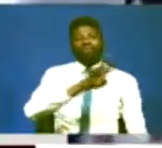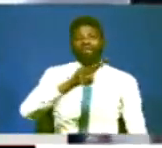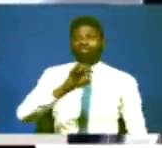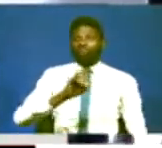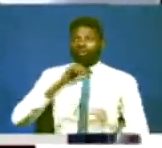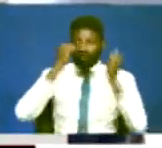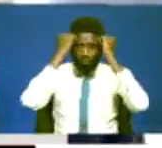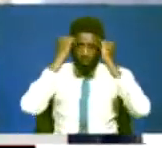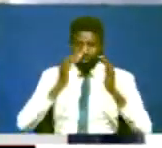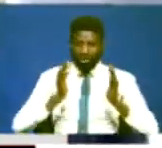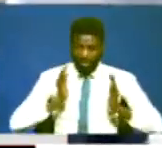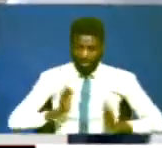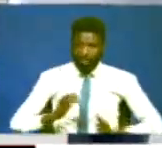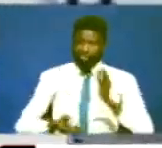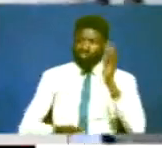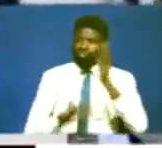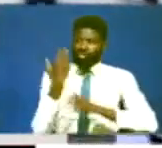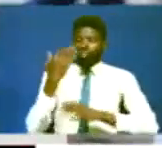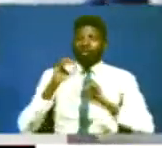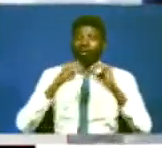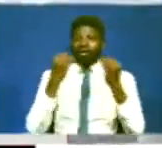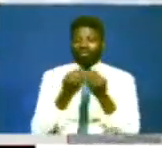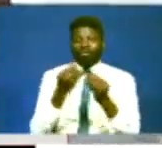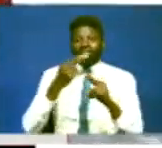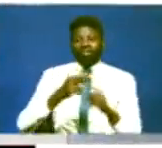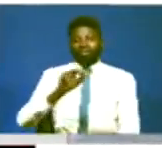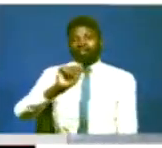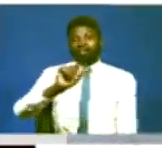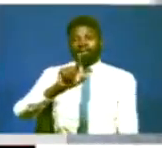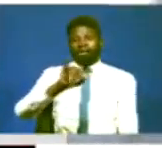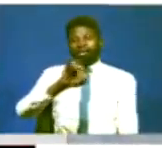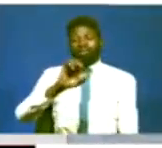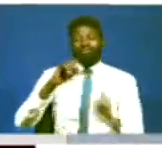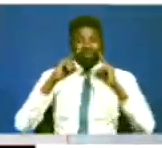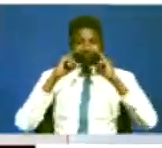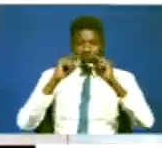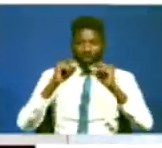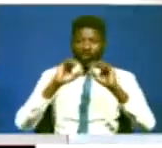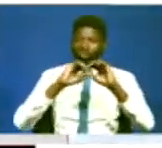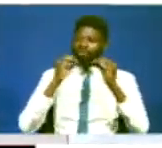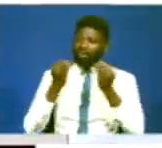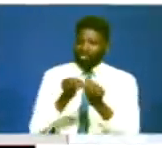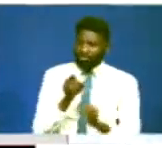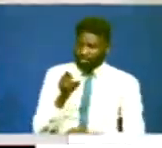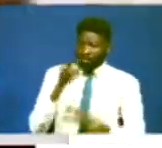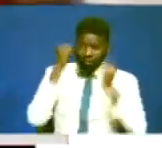the organization, Alice Kinyo, said that among the students being sponsored this year,